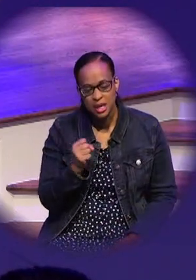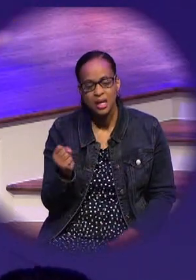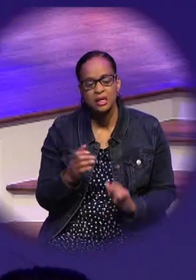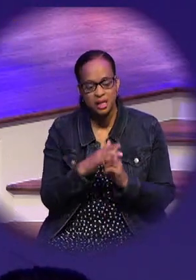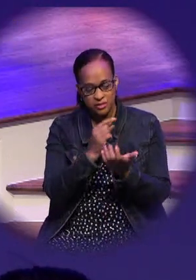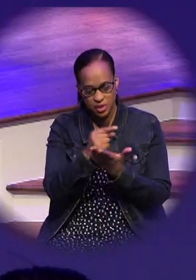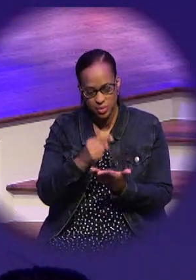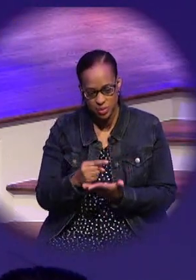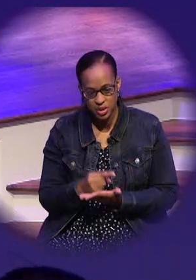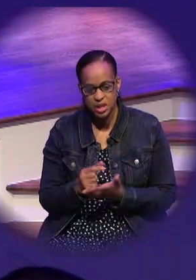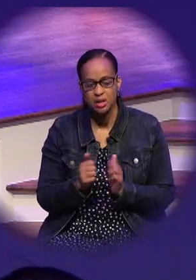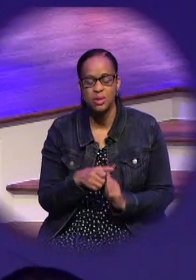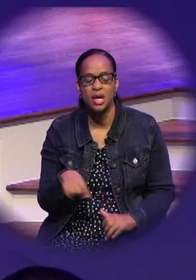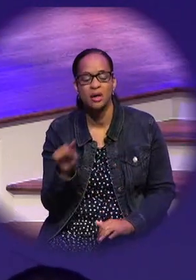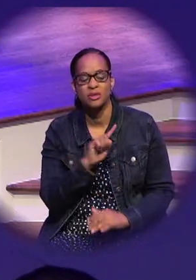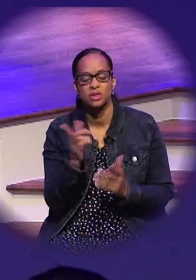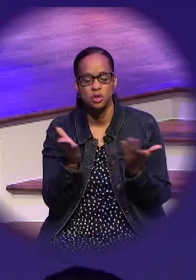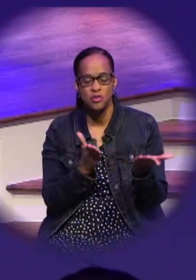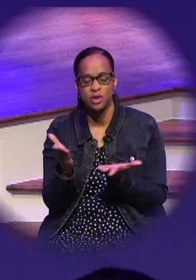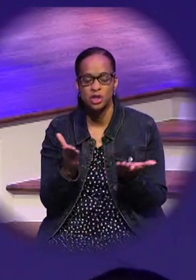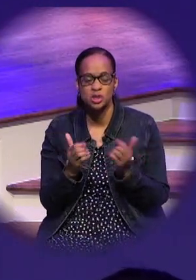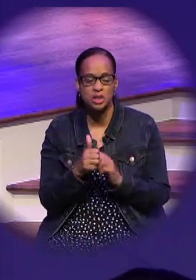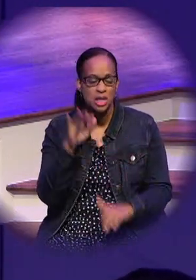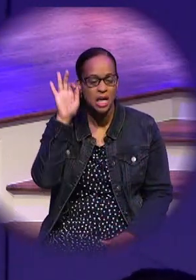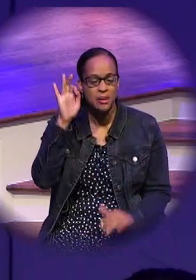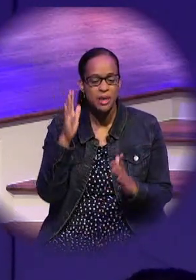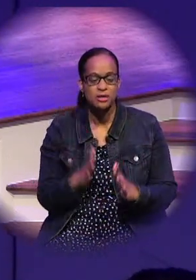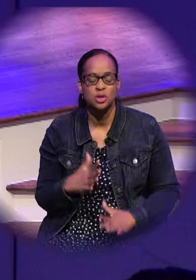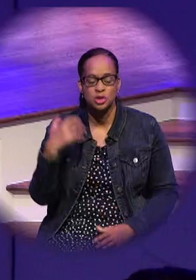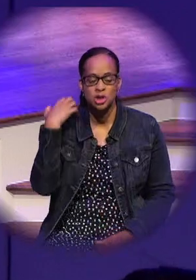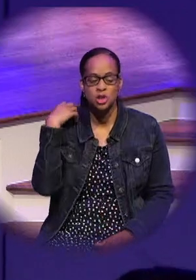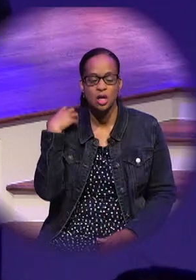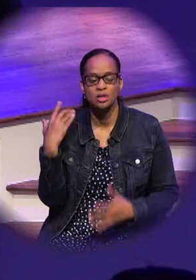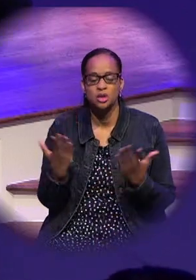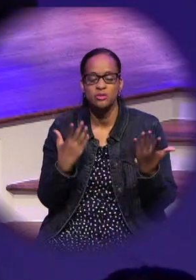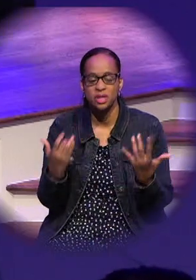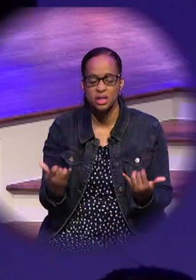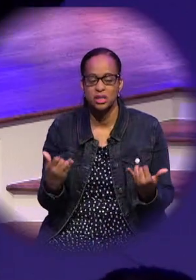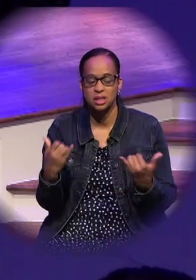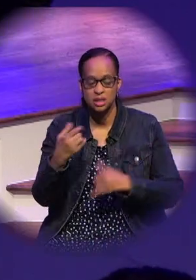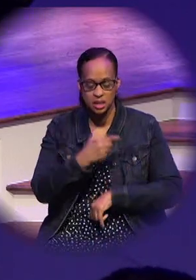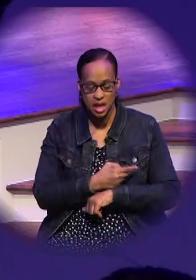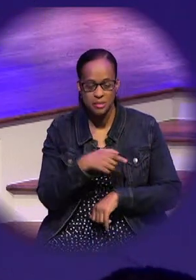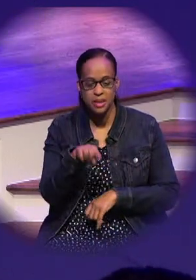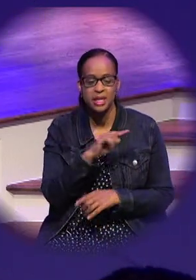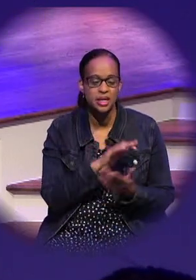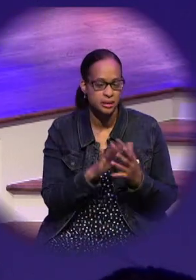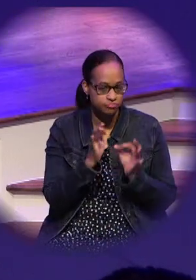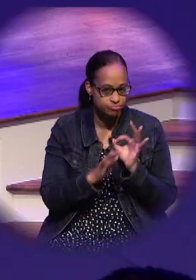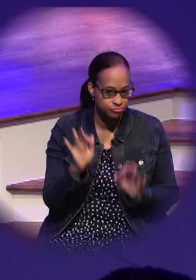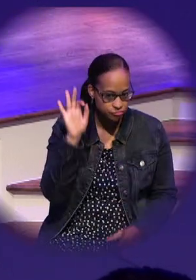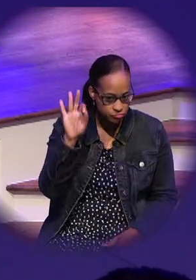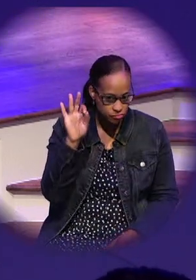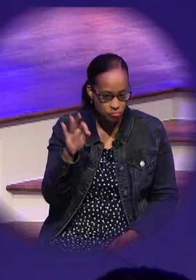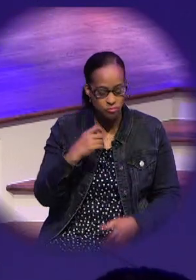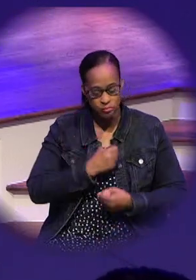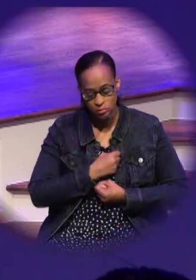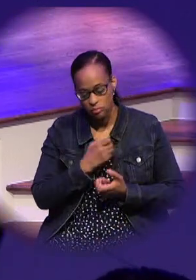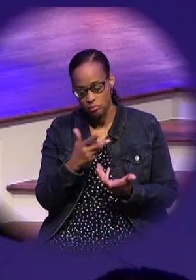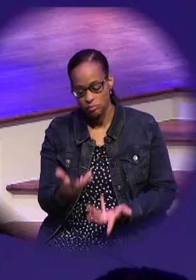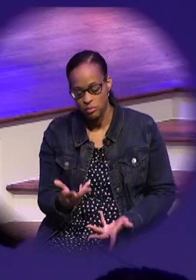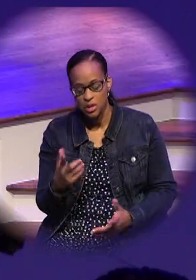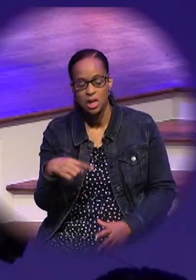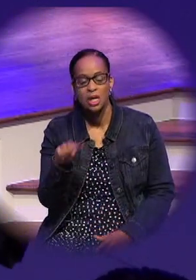they had an ordinary chapel service. The pastor that was in charge of the service that day gave a simple sermon on confession, and then